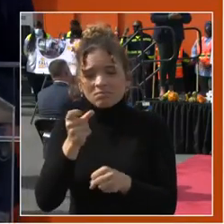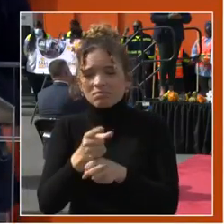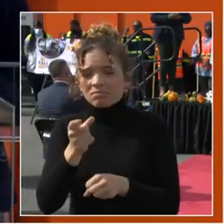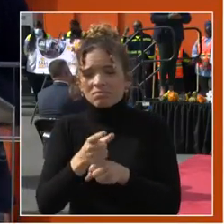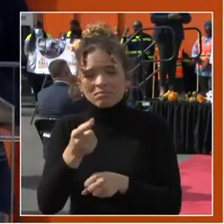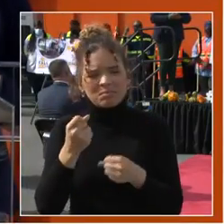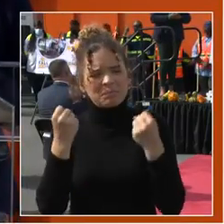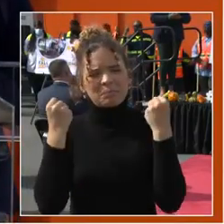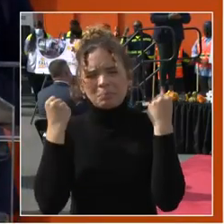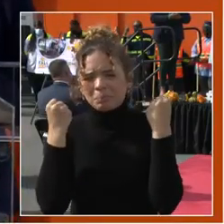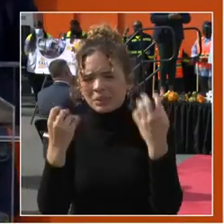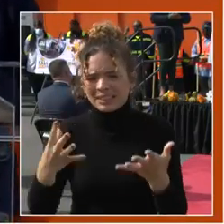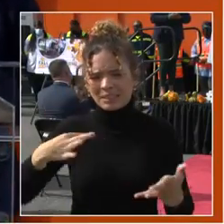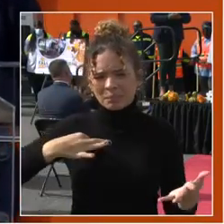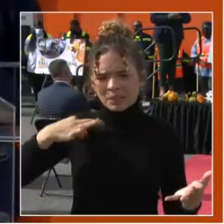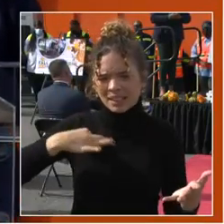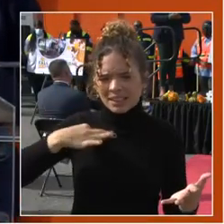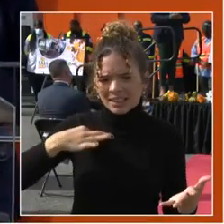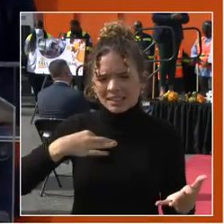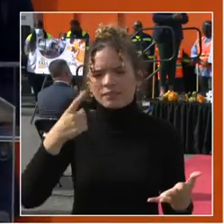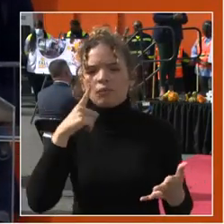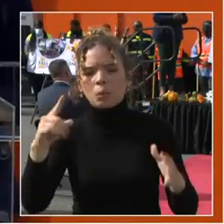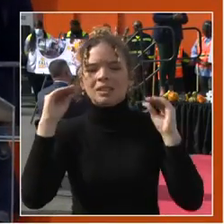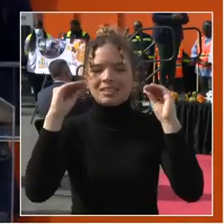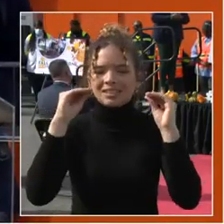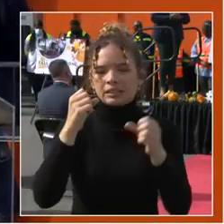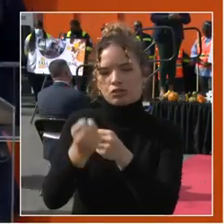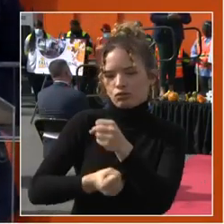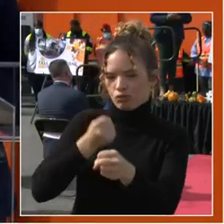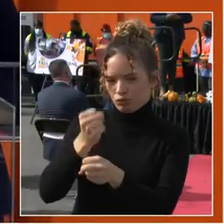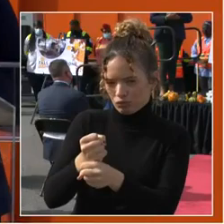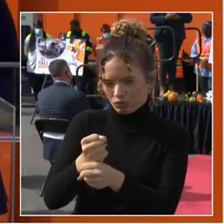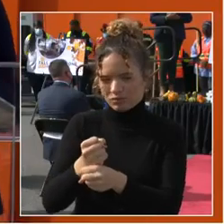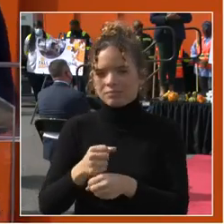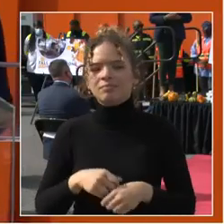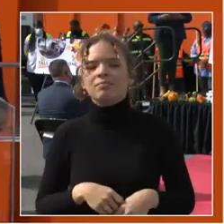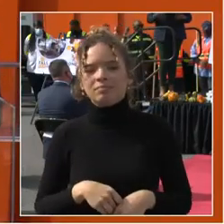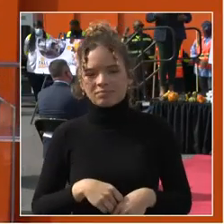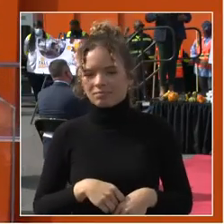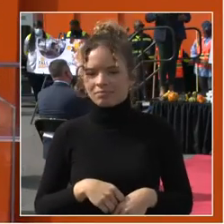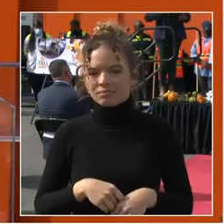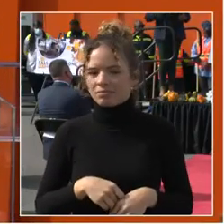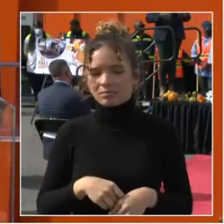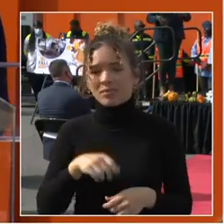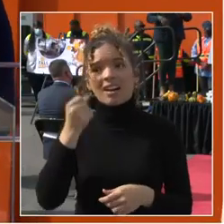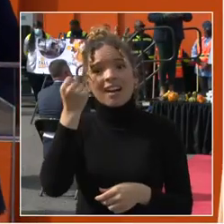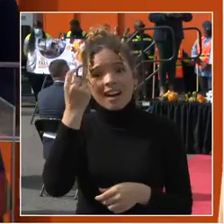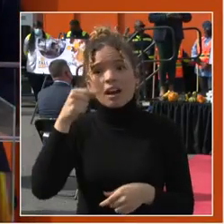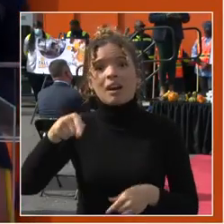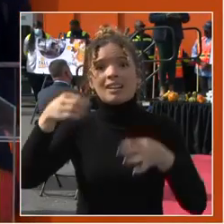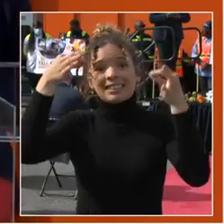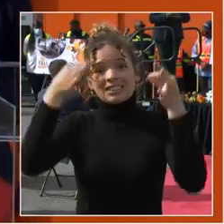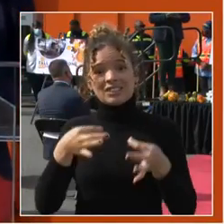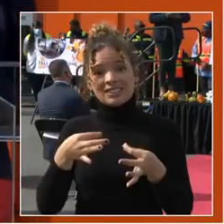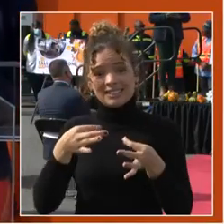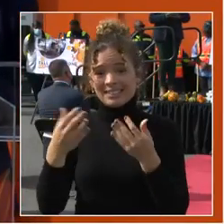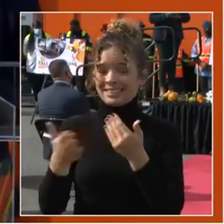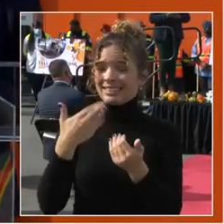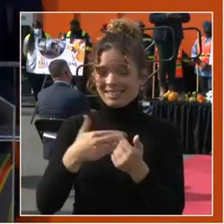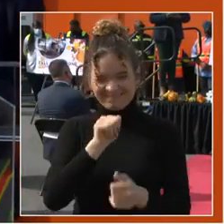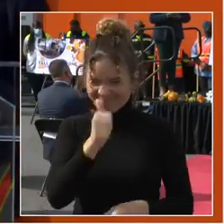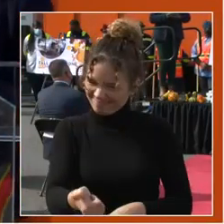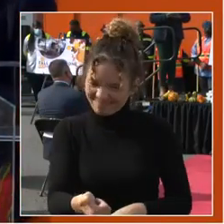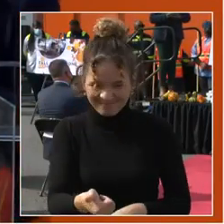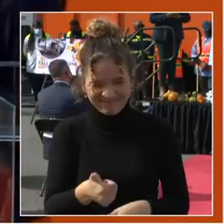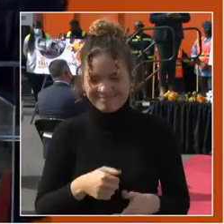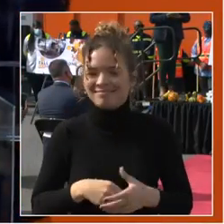out everyone. The decision is never easy. We are fortunate to have excellent educators all across the city. Our schools are open every single day